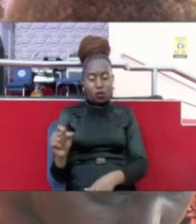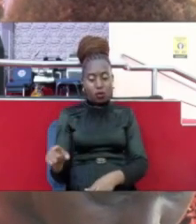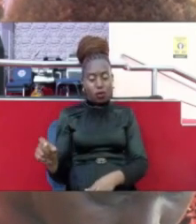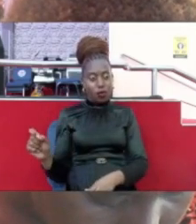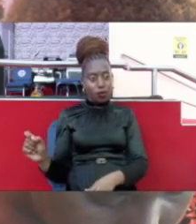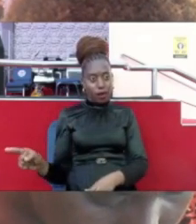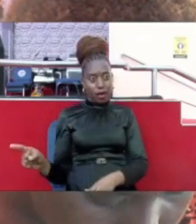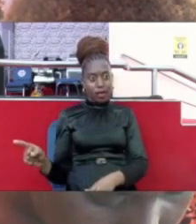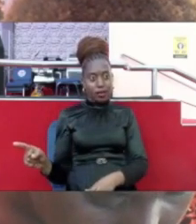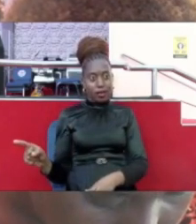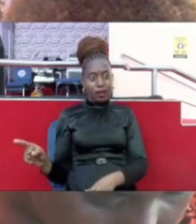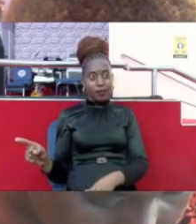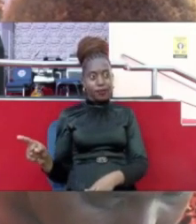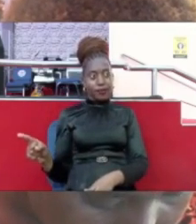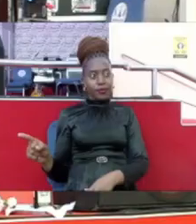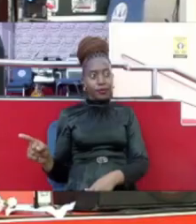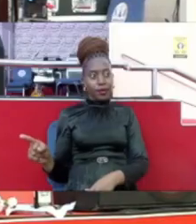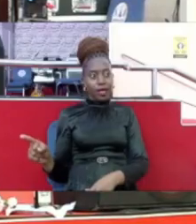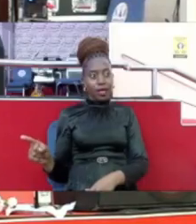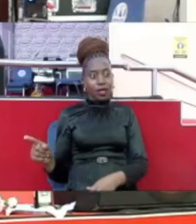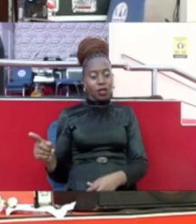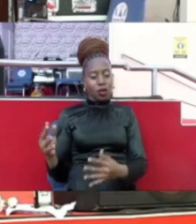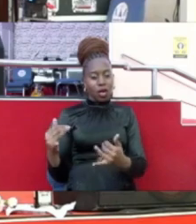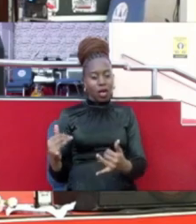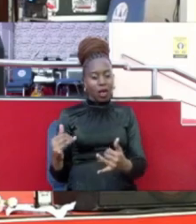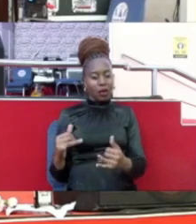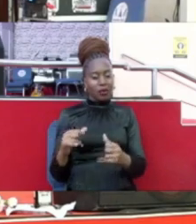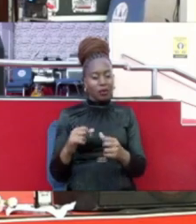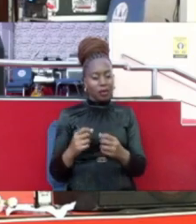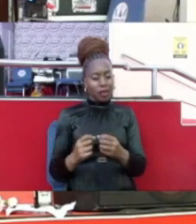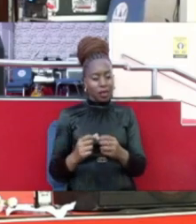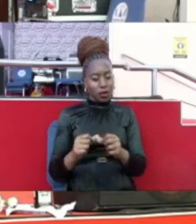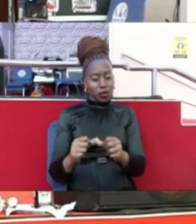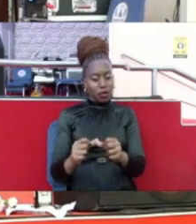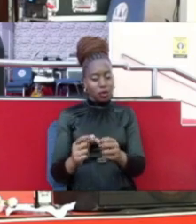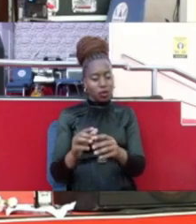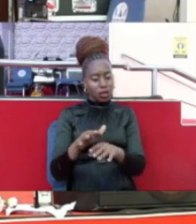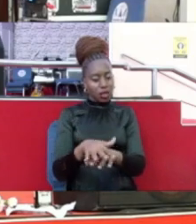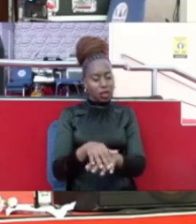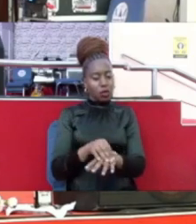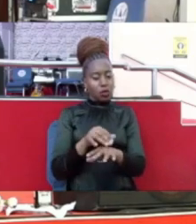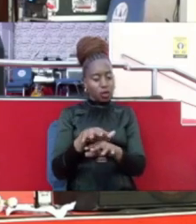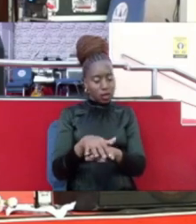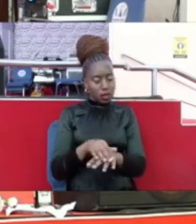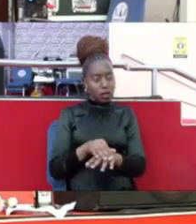the longer it takes. So mixed in the giving and receiving,